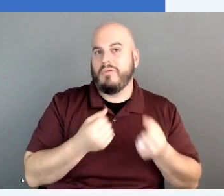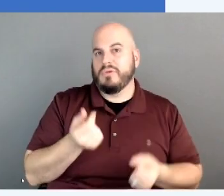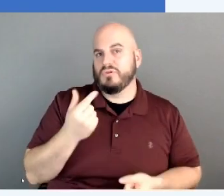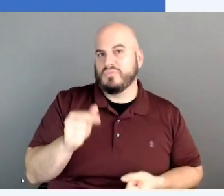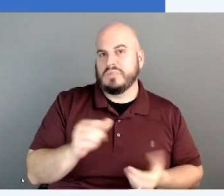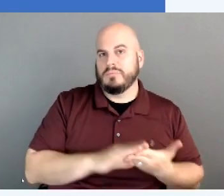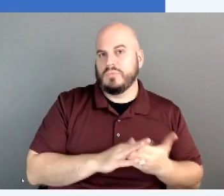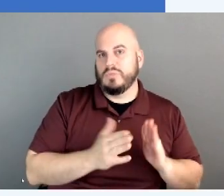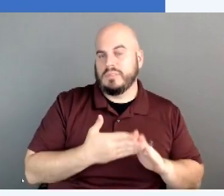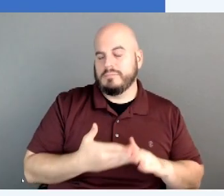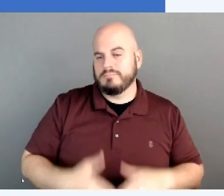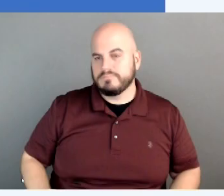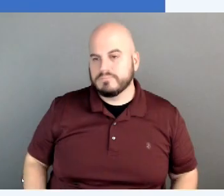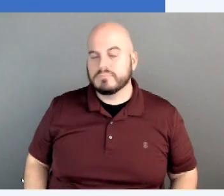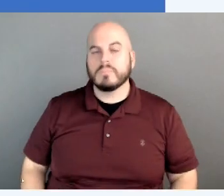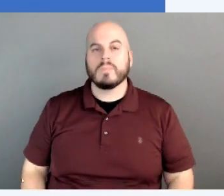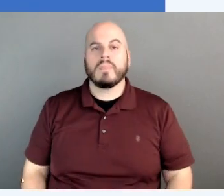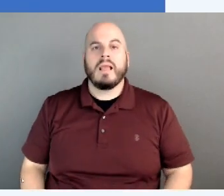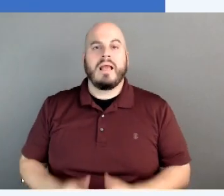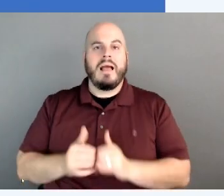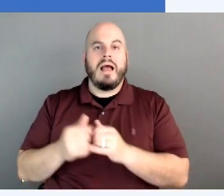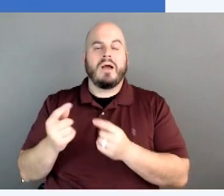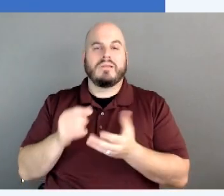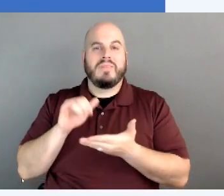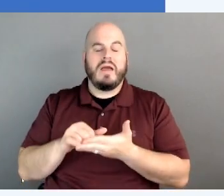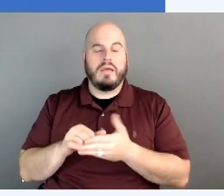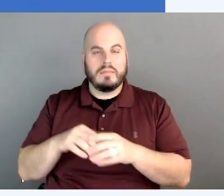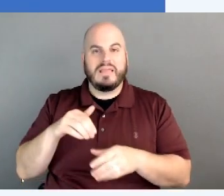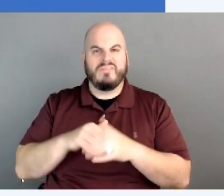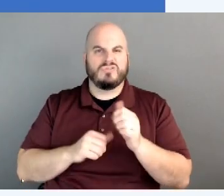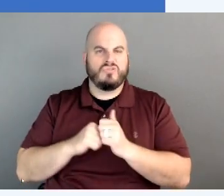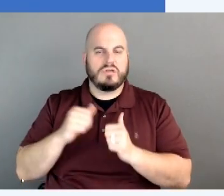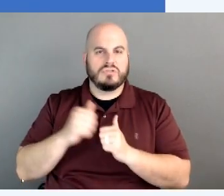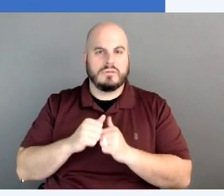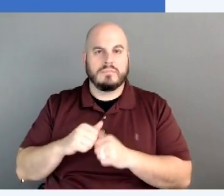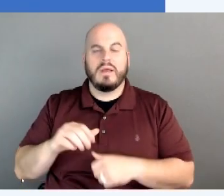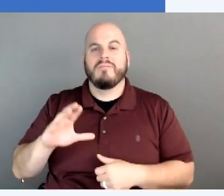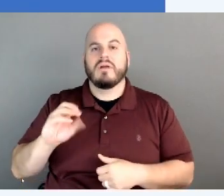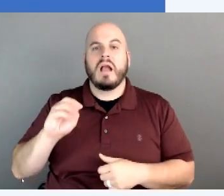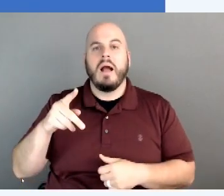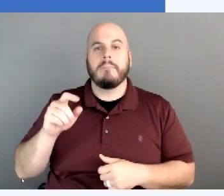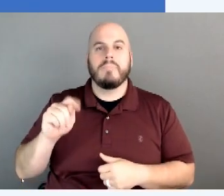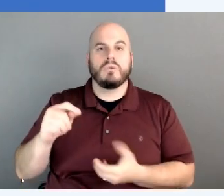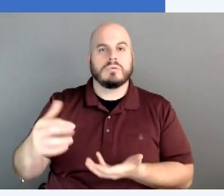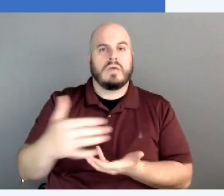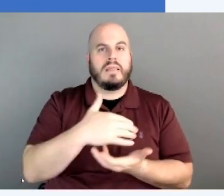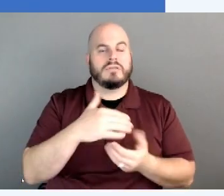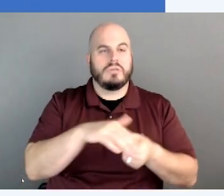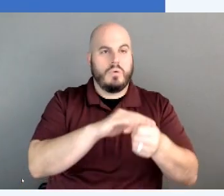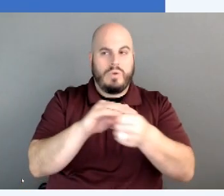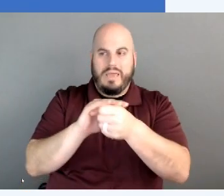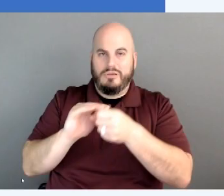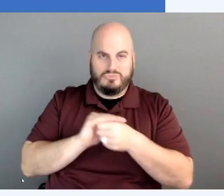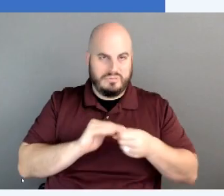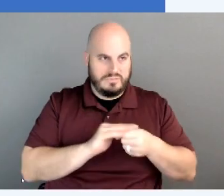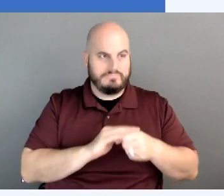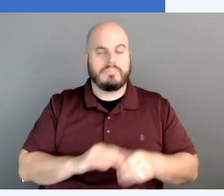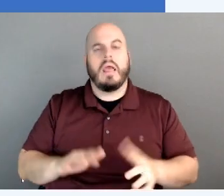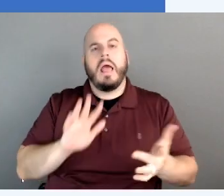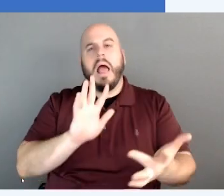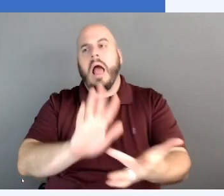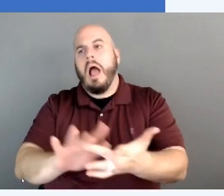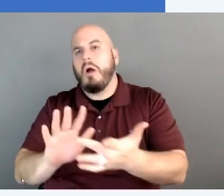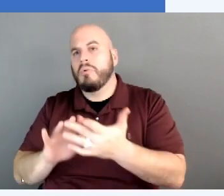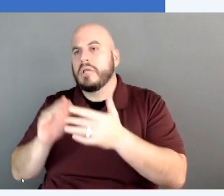through infrastructure. So we created compost site collection sites, but we also did a lot of education and outreach, right? It's one thing to have a compost bin. It's another